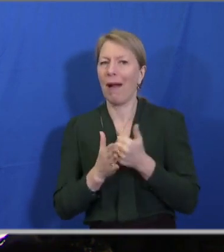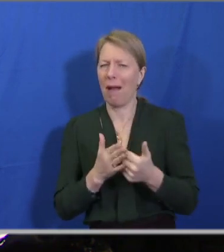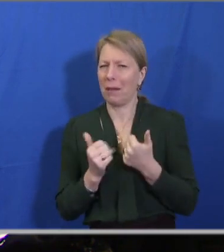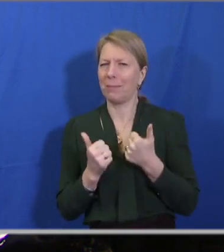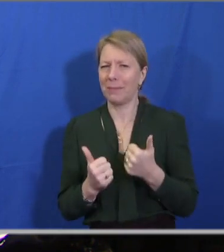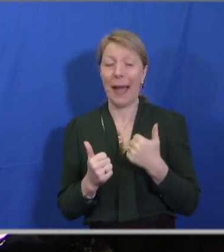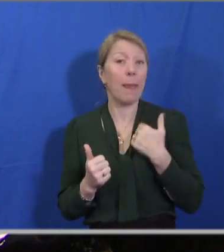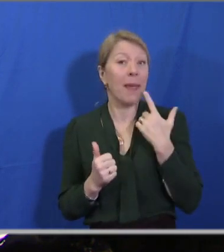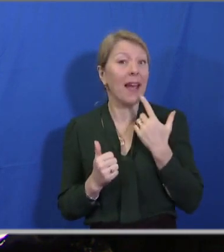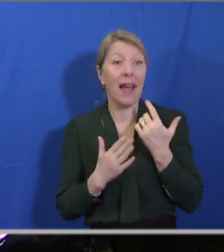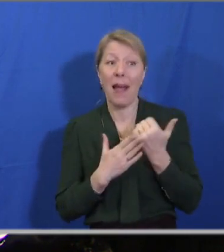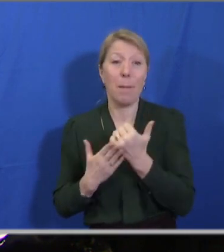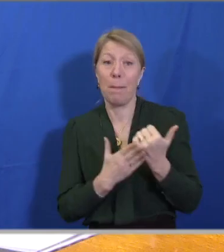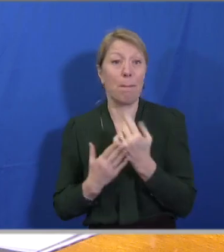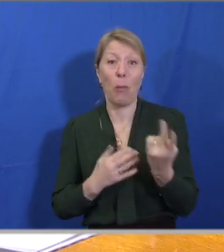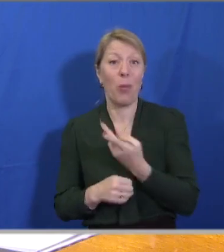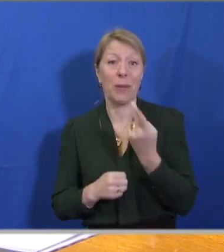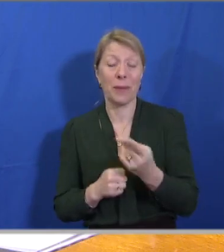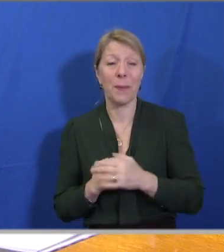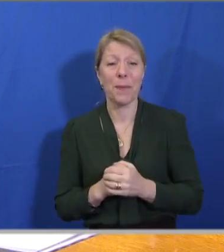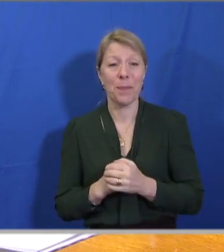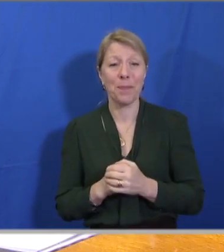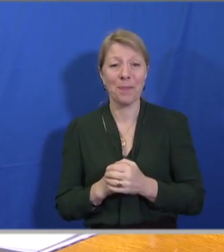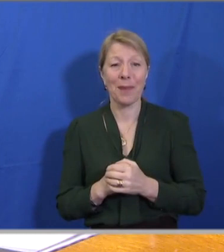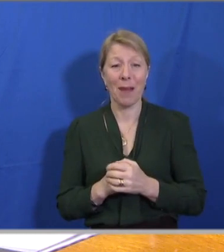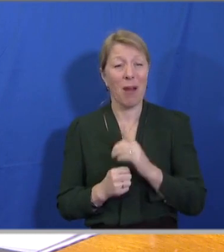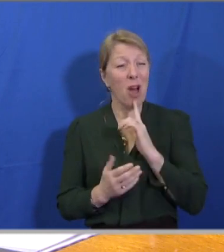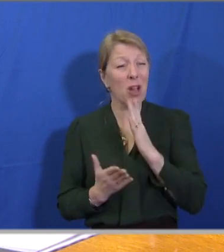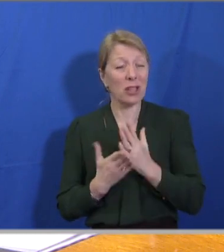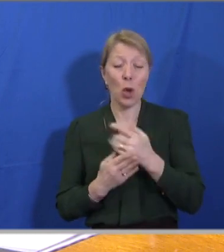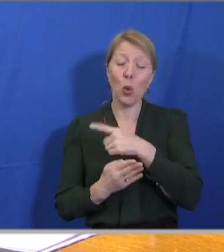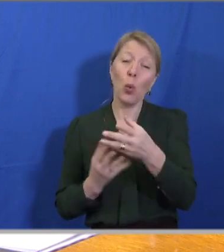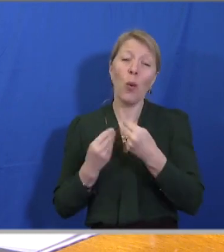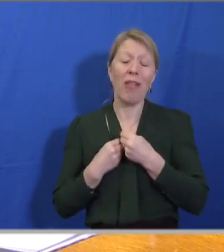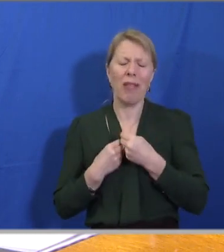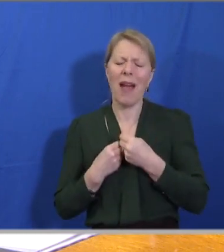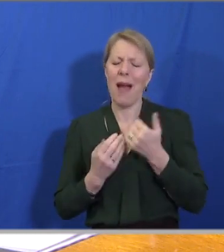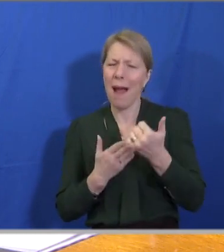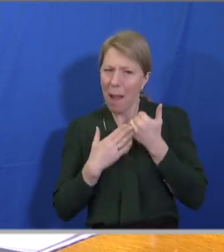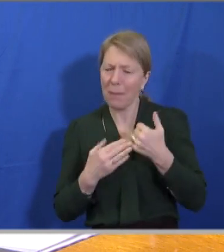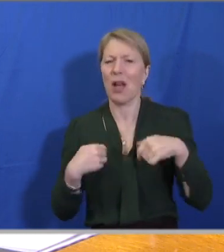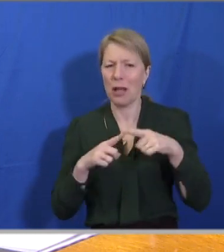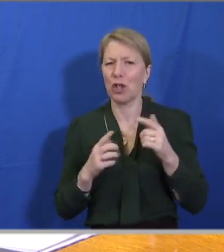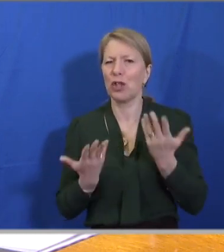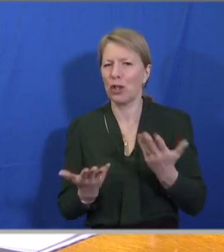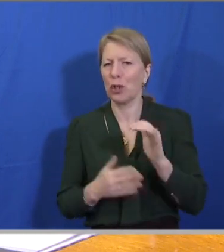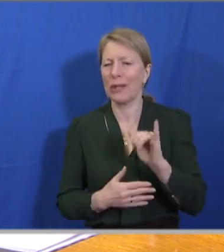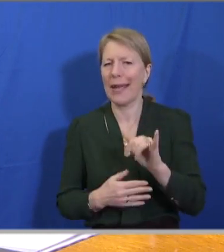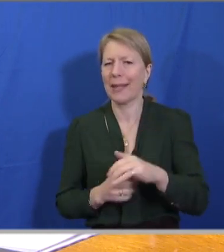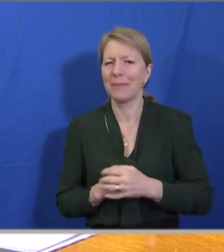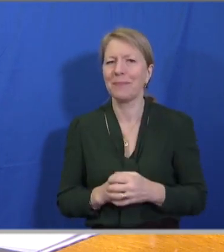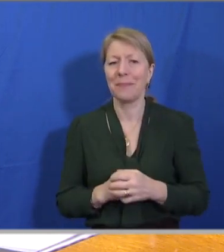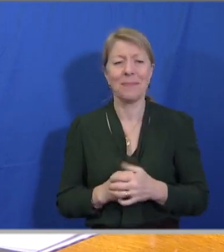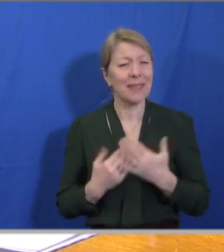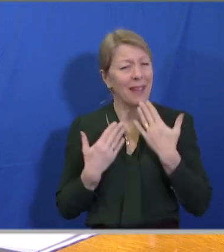I think it's been a huge benefit to have you with us today. I want to thank each and every one of you for your time, for your commitment, for your preparation, which